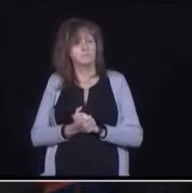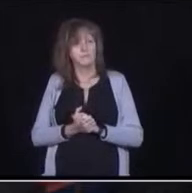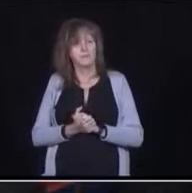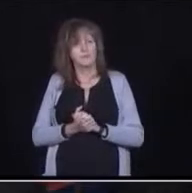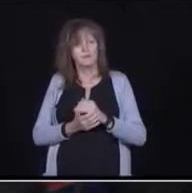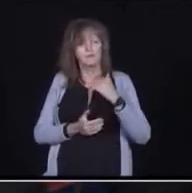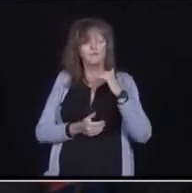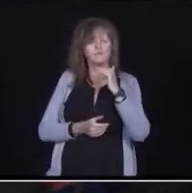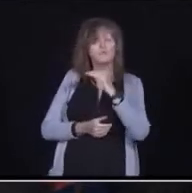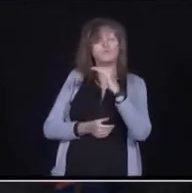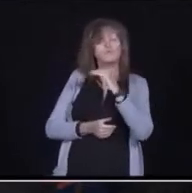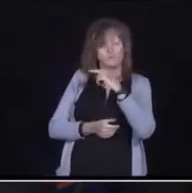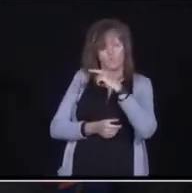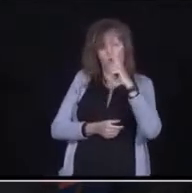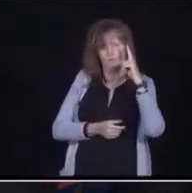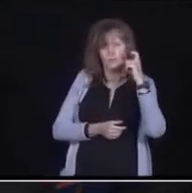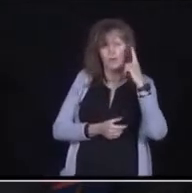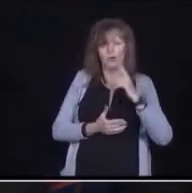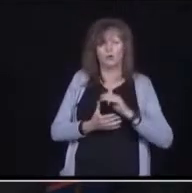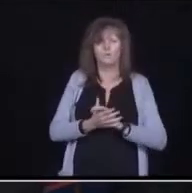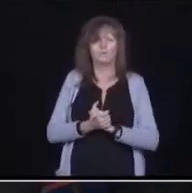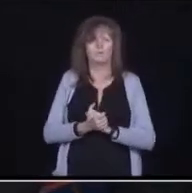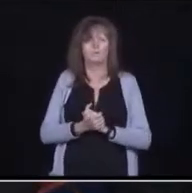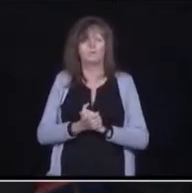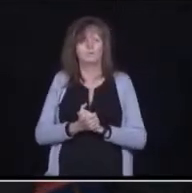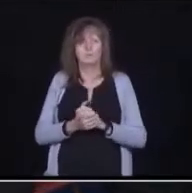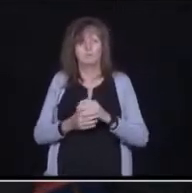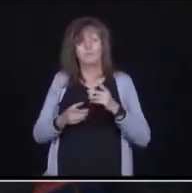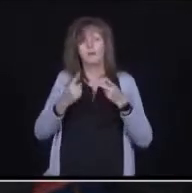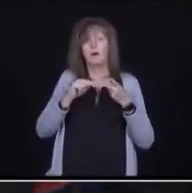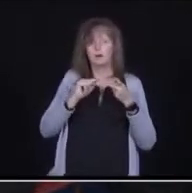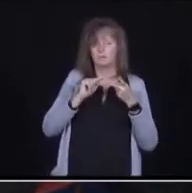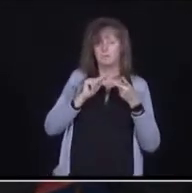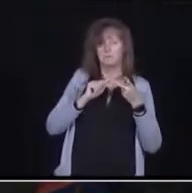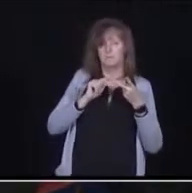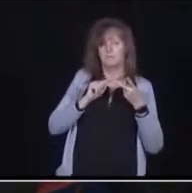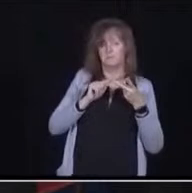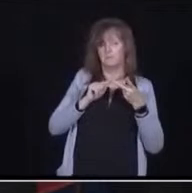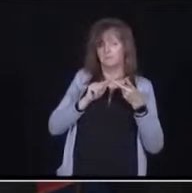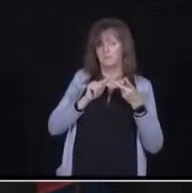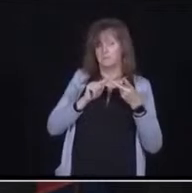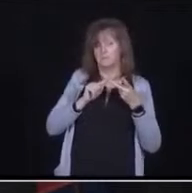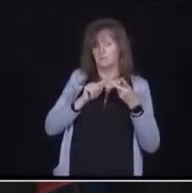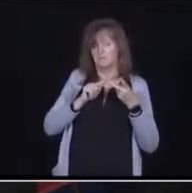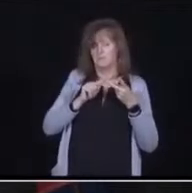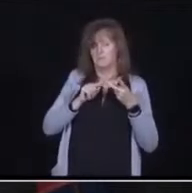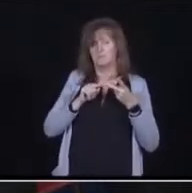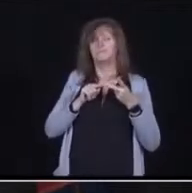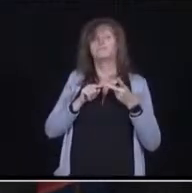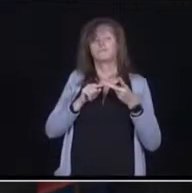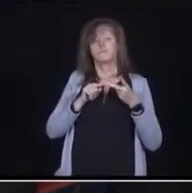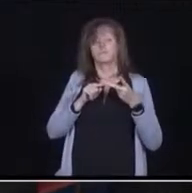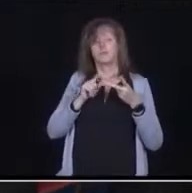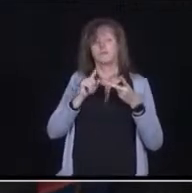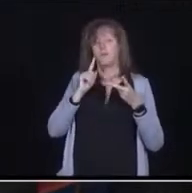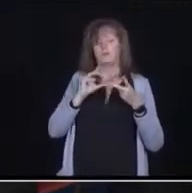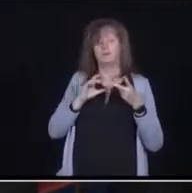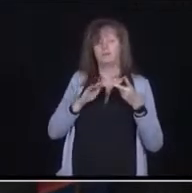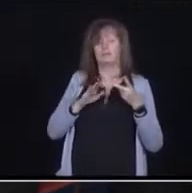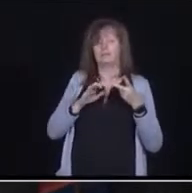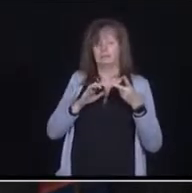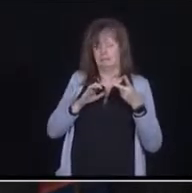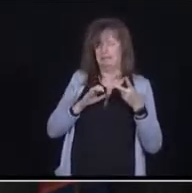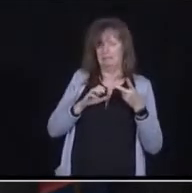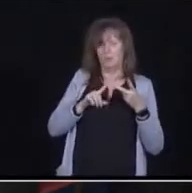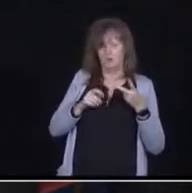got another question on lineups for testing from my colleagues at CBC Toronto. I'm wondering, have you considered